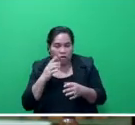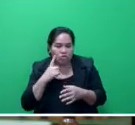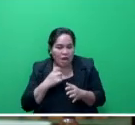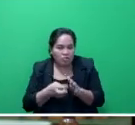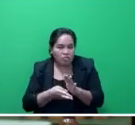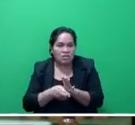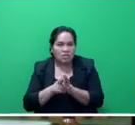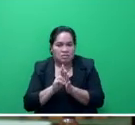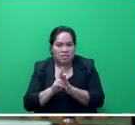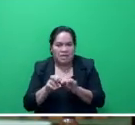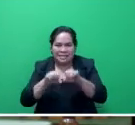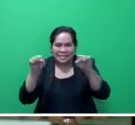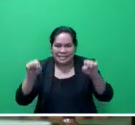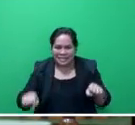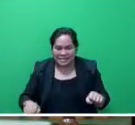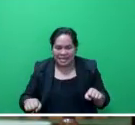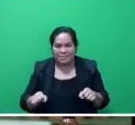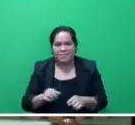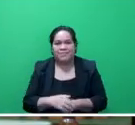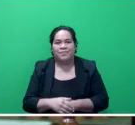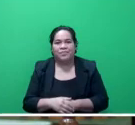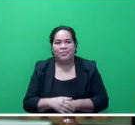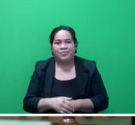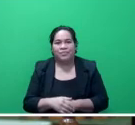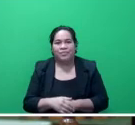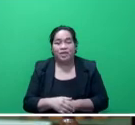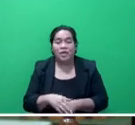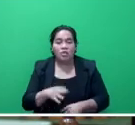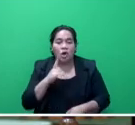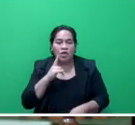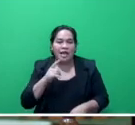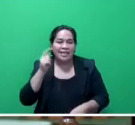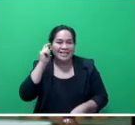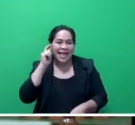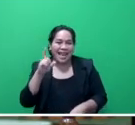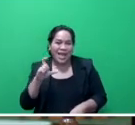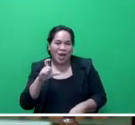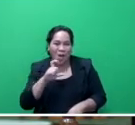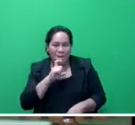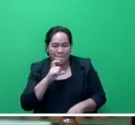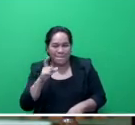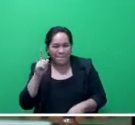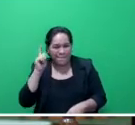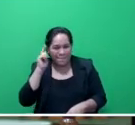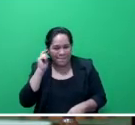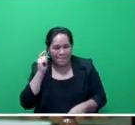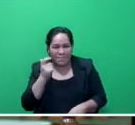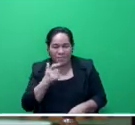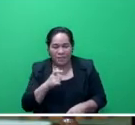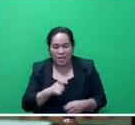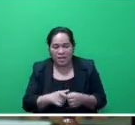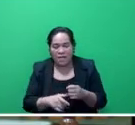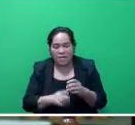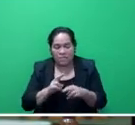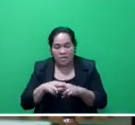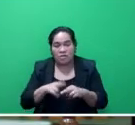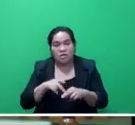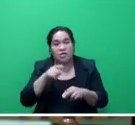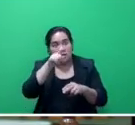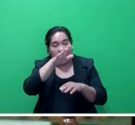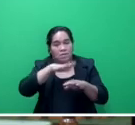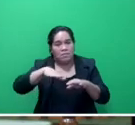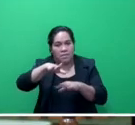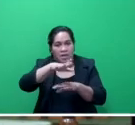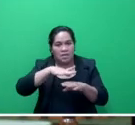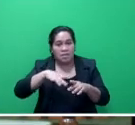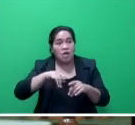software at that particular site. And we're giving Telecom Fiji a 20-year tax holiday for investments in that space. Tied in